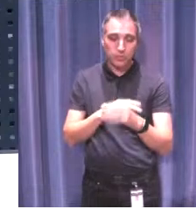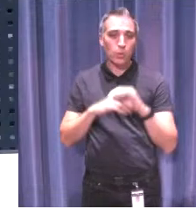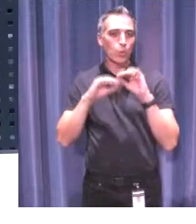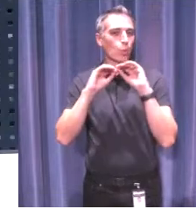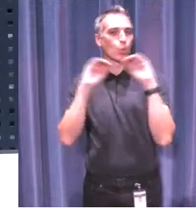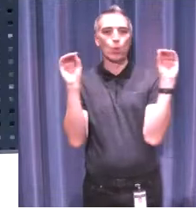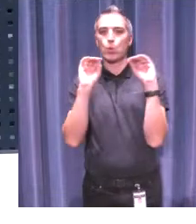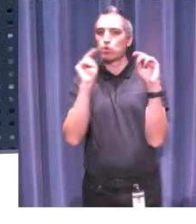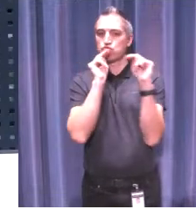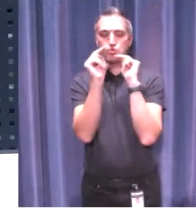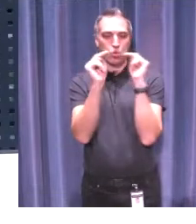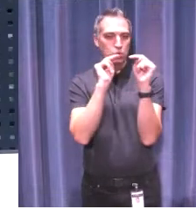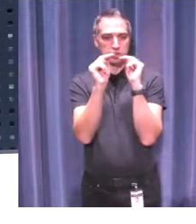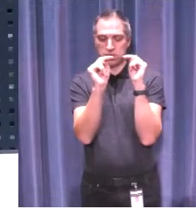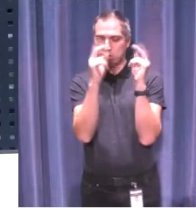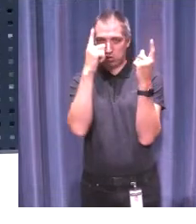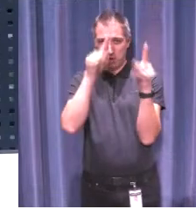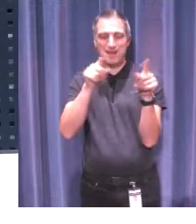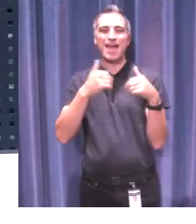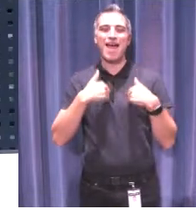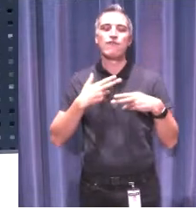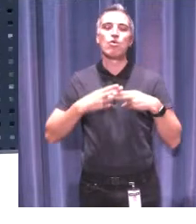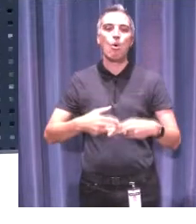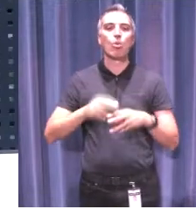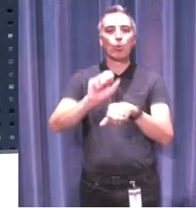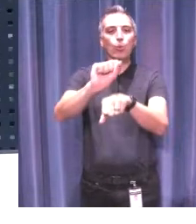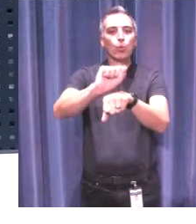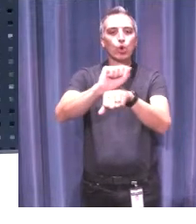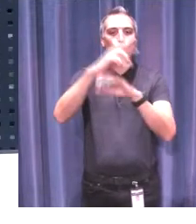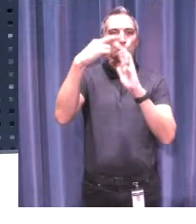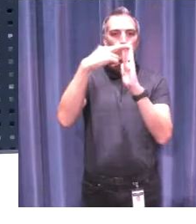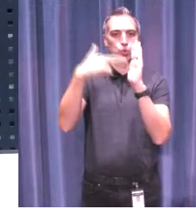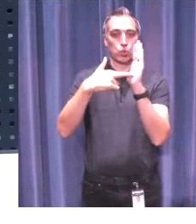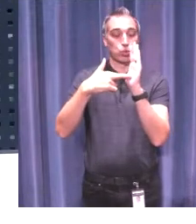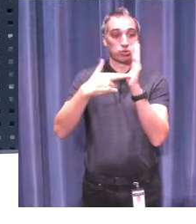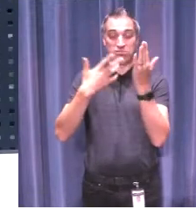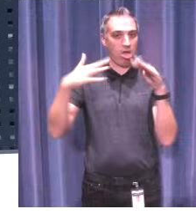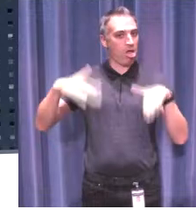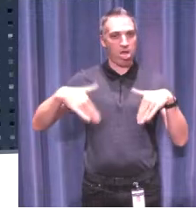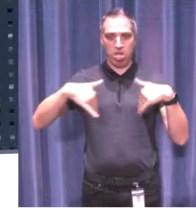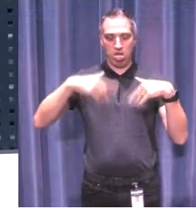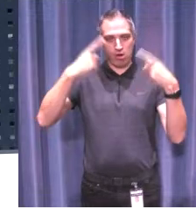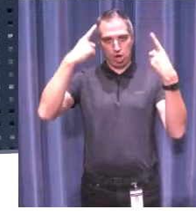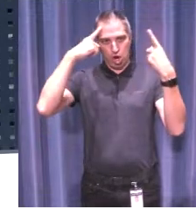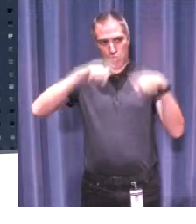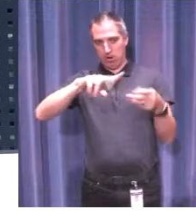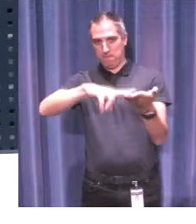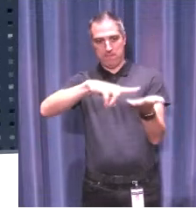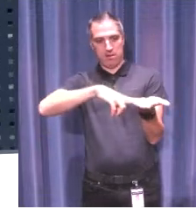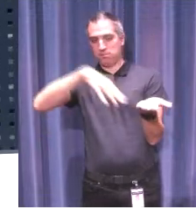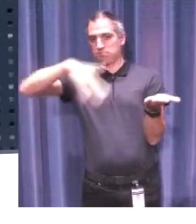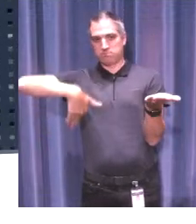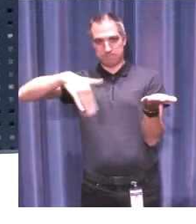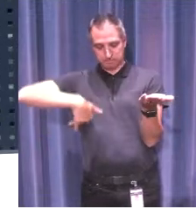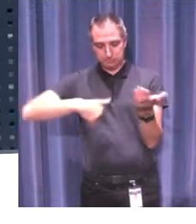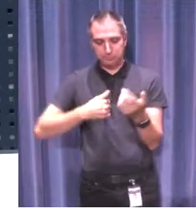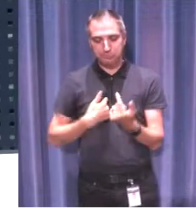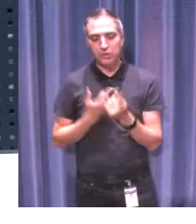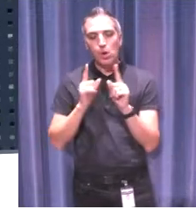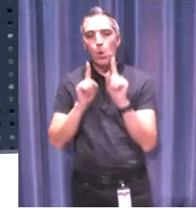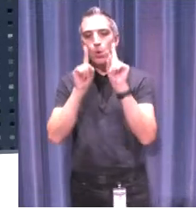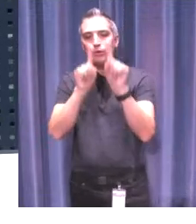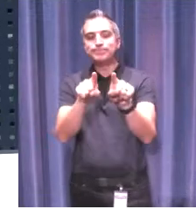negotiated agreement. They had work rules because they couldn't reach an agreement. So I went to a reception at